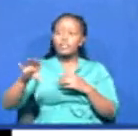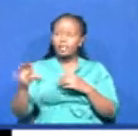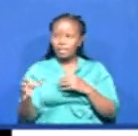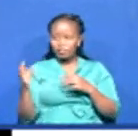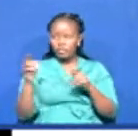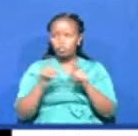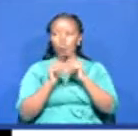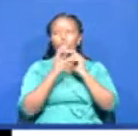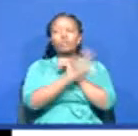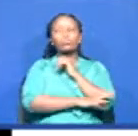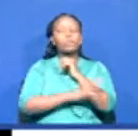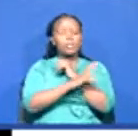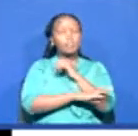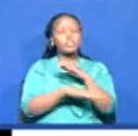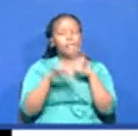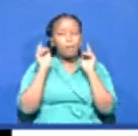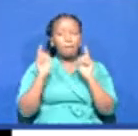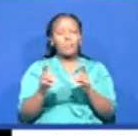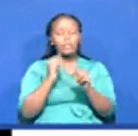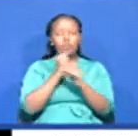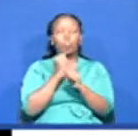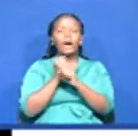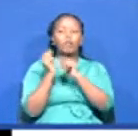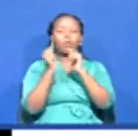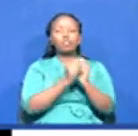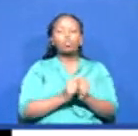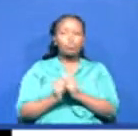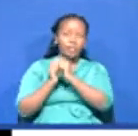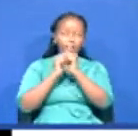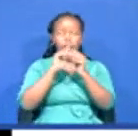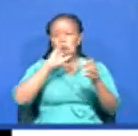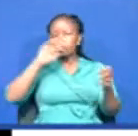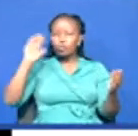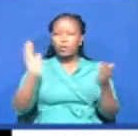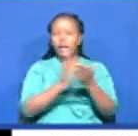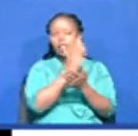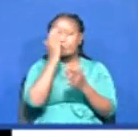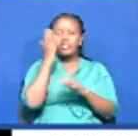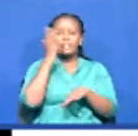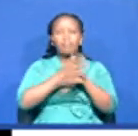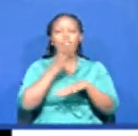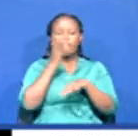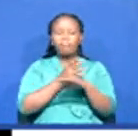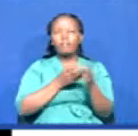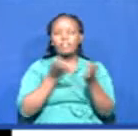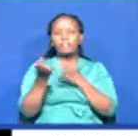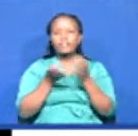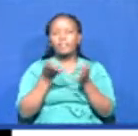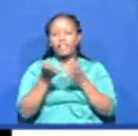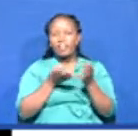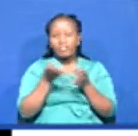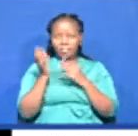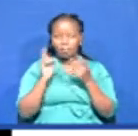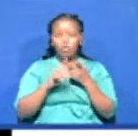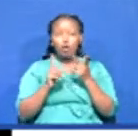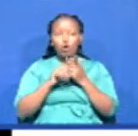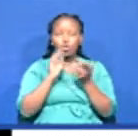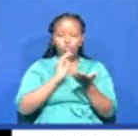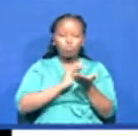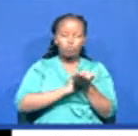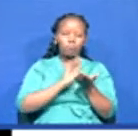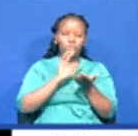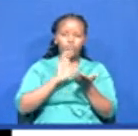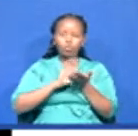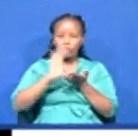must work together to eliminate counterfeit trade counterterrorism funding and discourage the